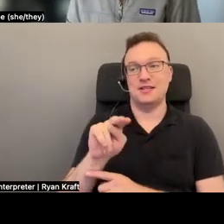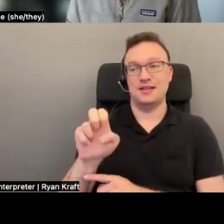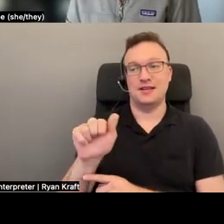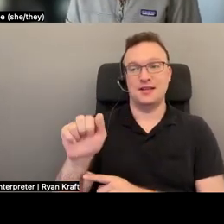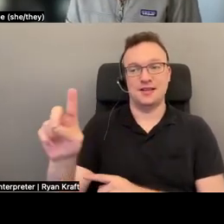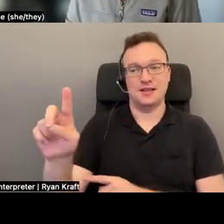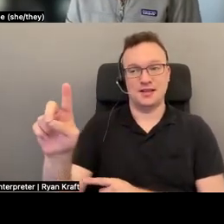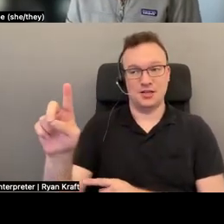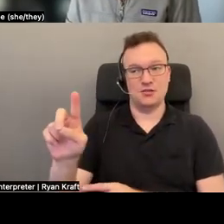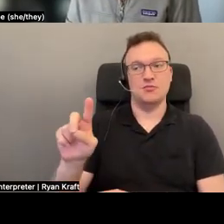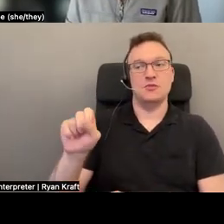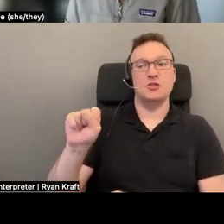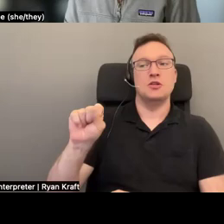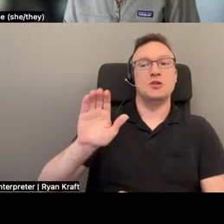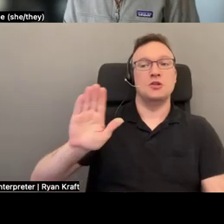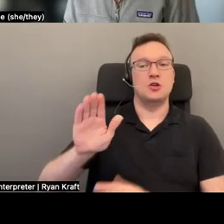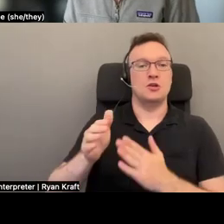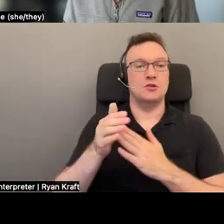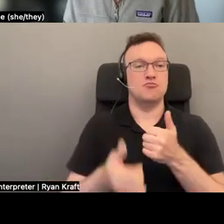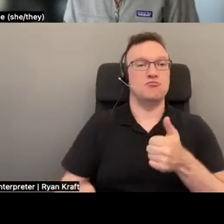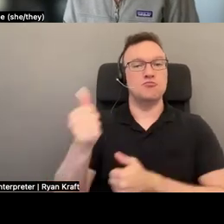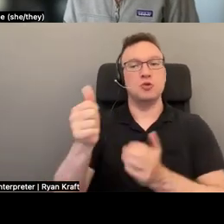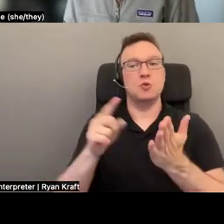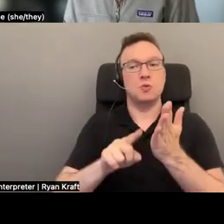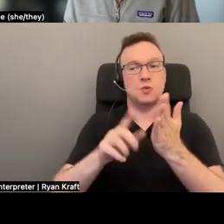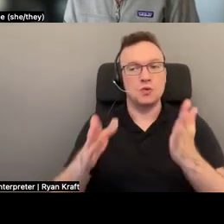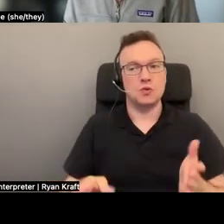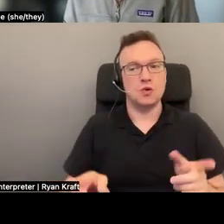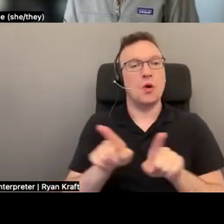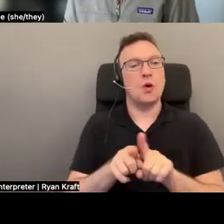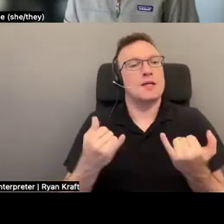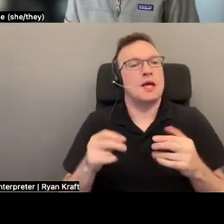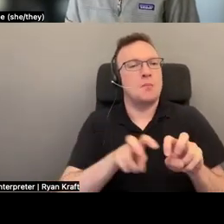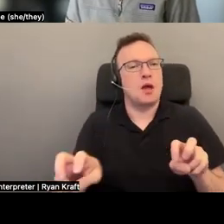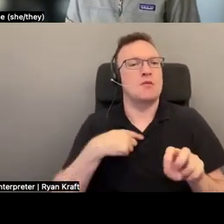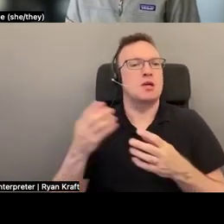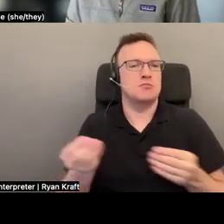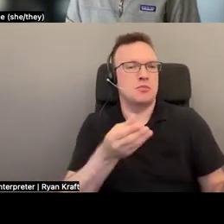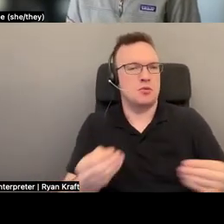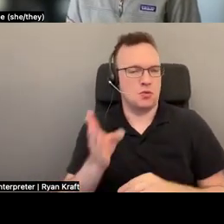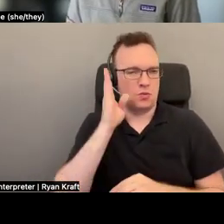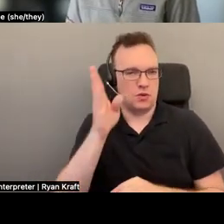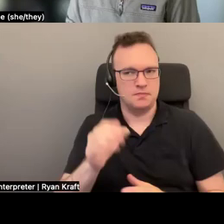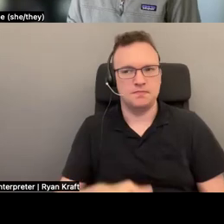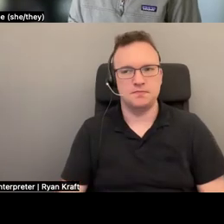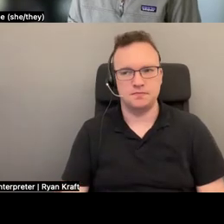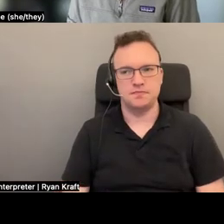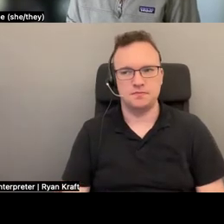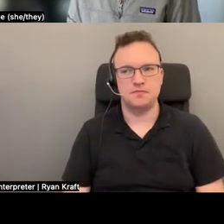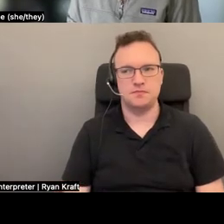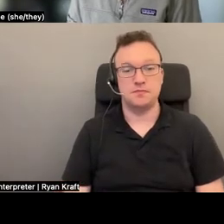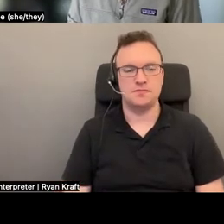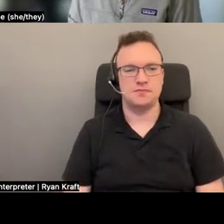lead researcher and the moderator of